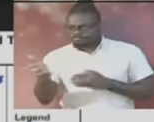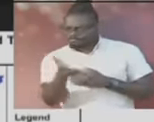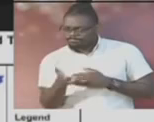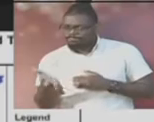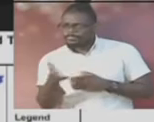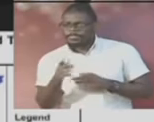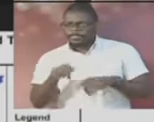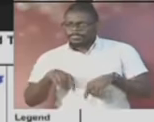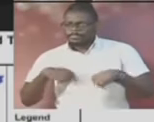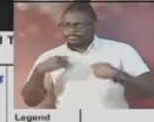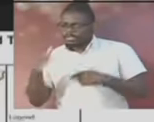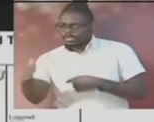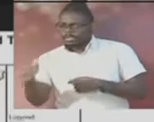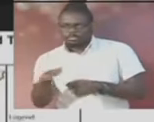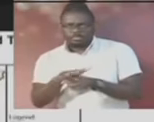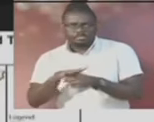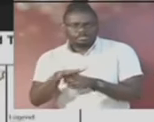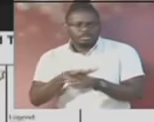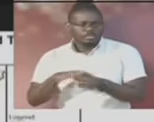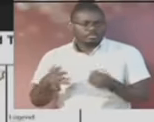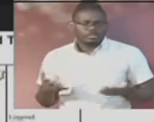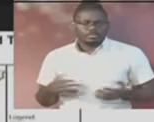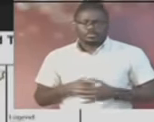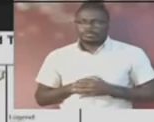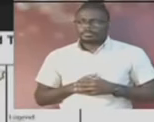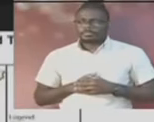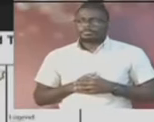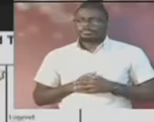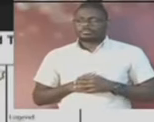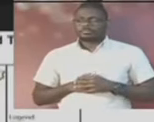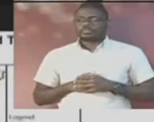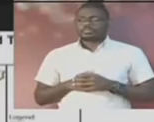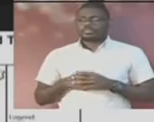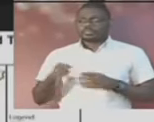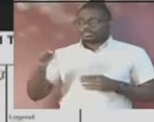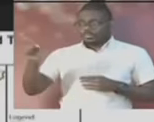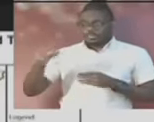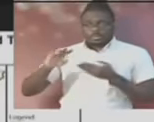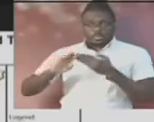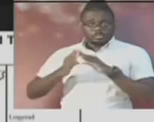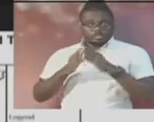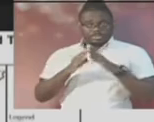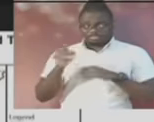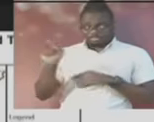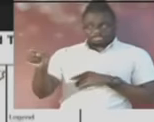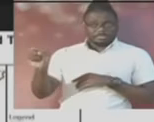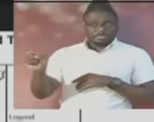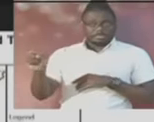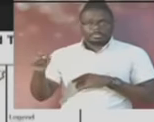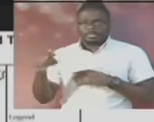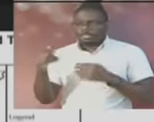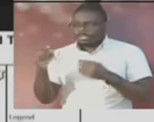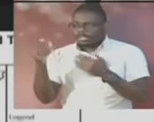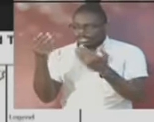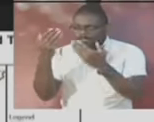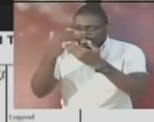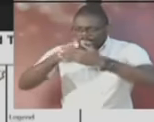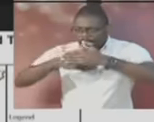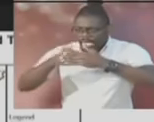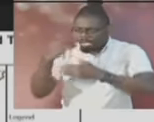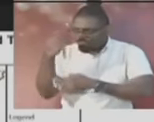Claro. Next slide. If we look at that on a community basis, we see where those dark red colors now represent even